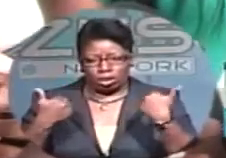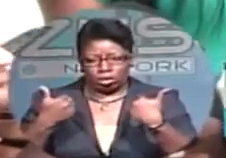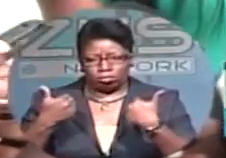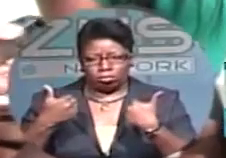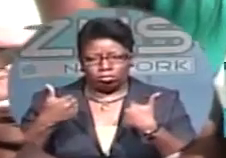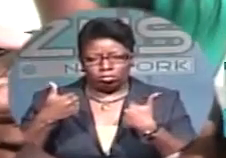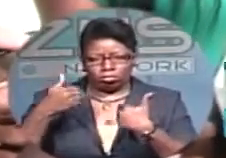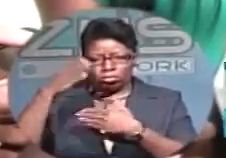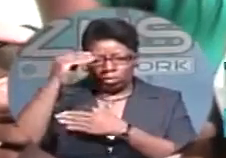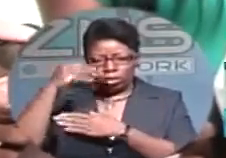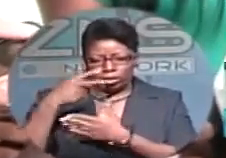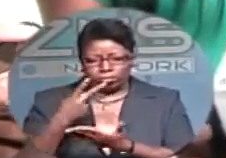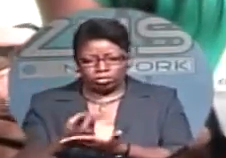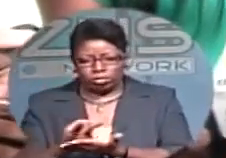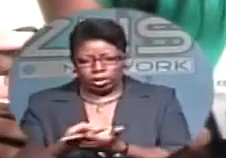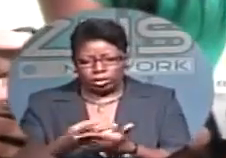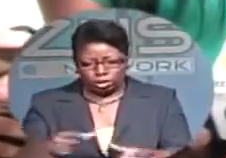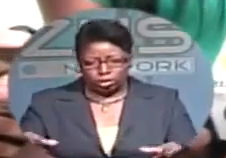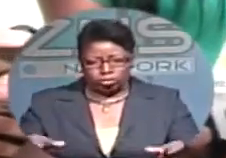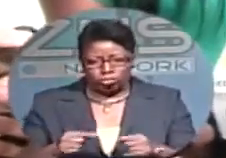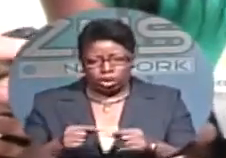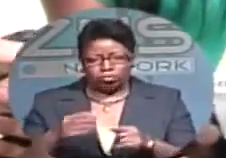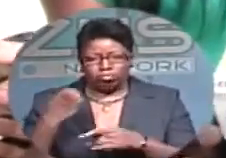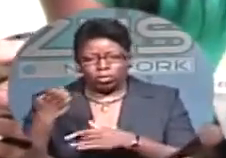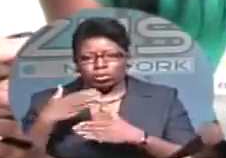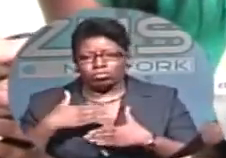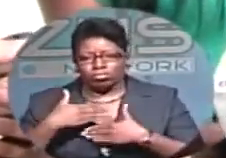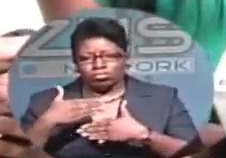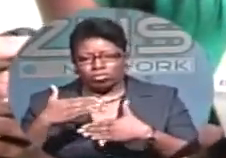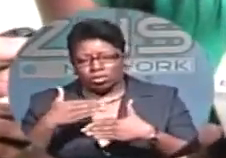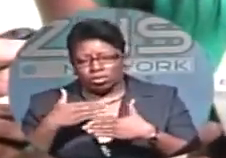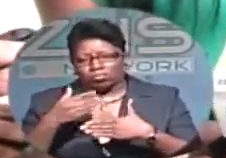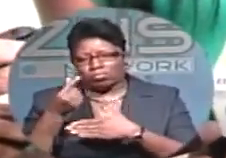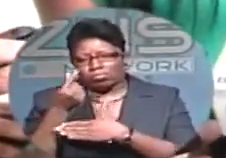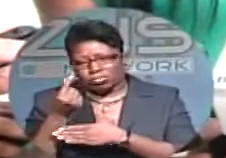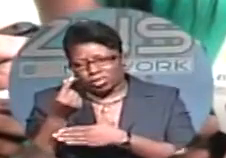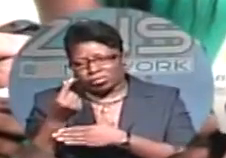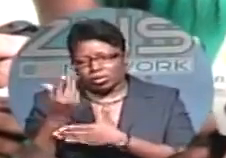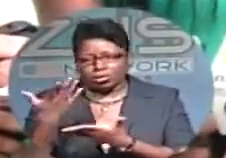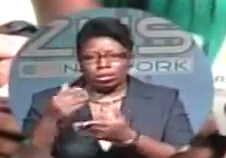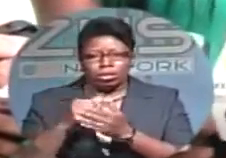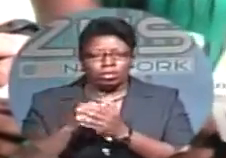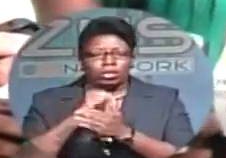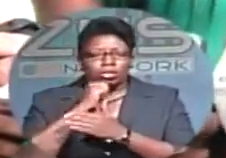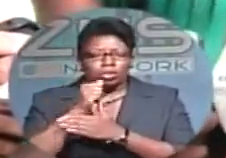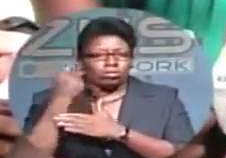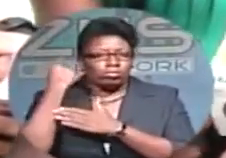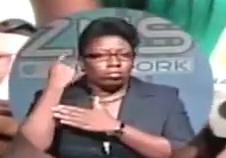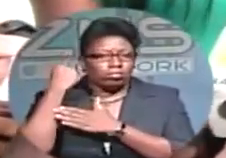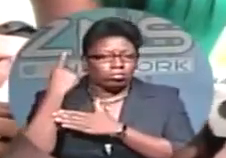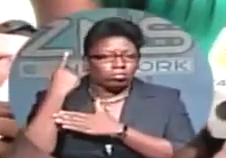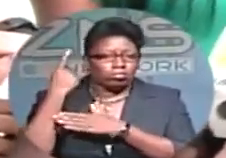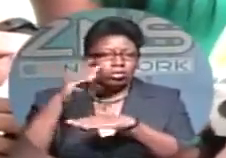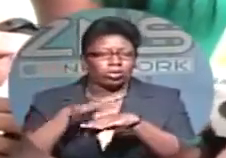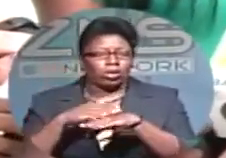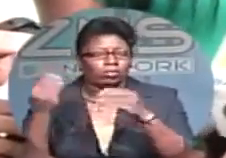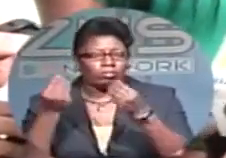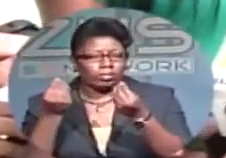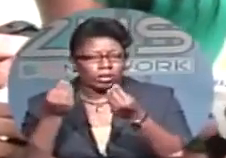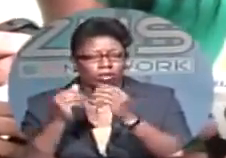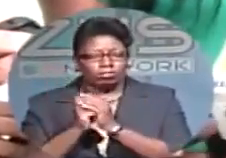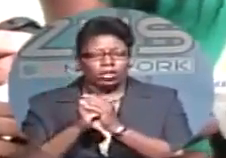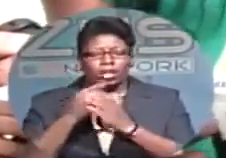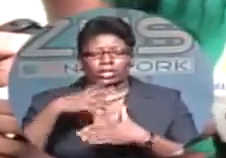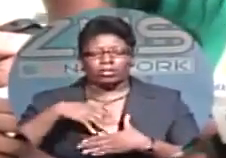ground. At the point in time, he was breathing properly, just that he wasn't really too coherent. So after he started throwing up